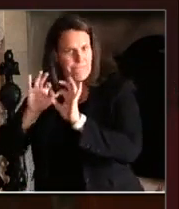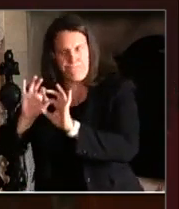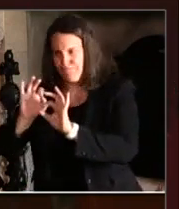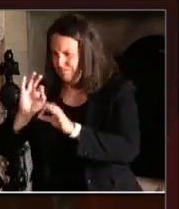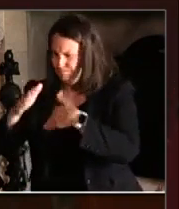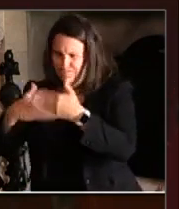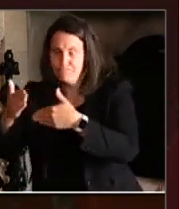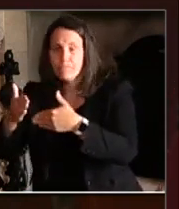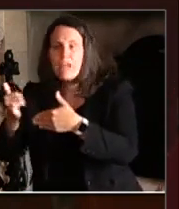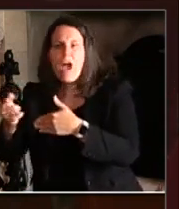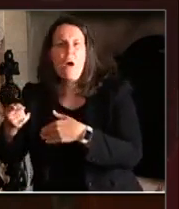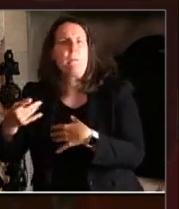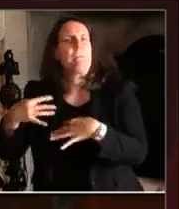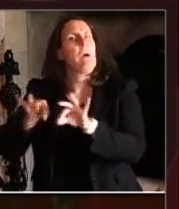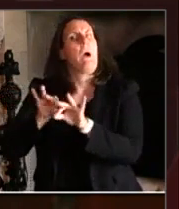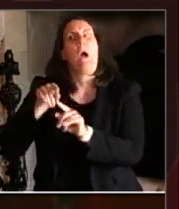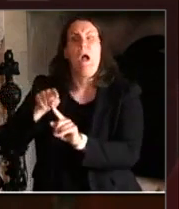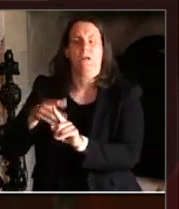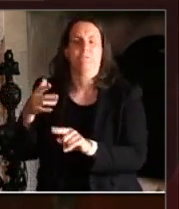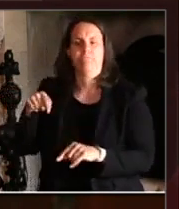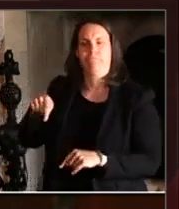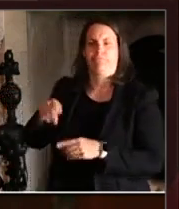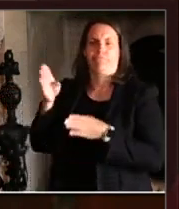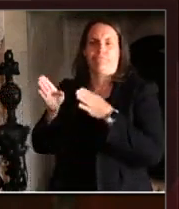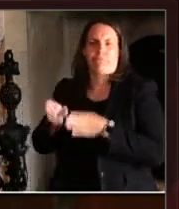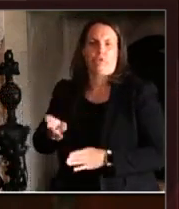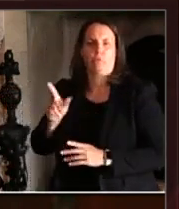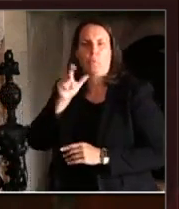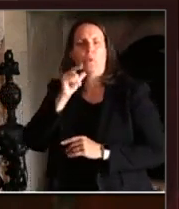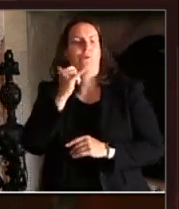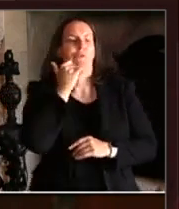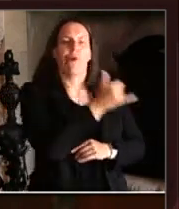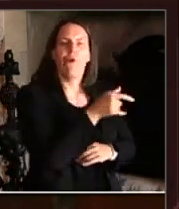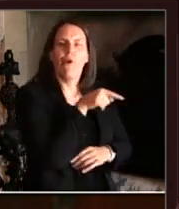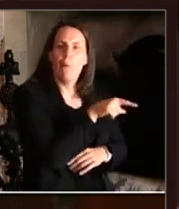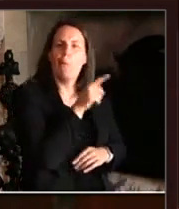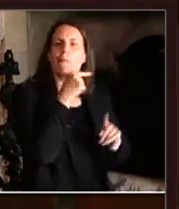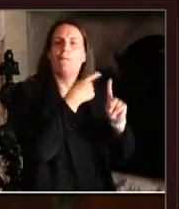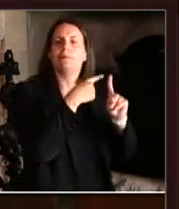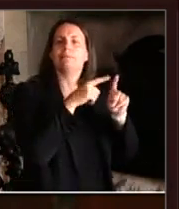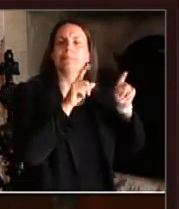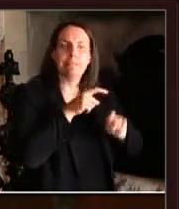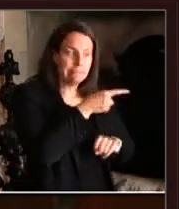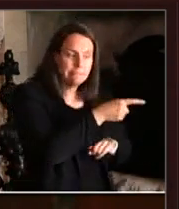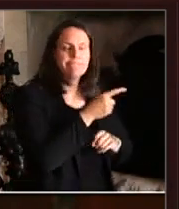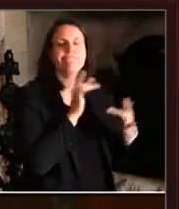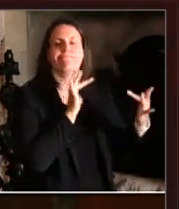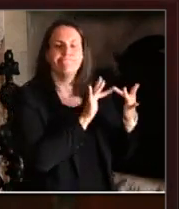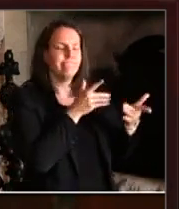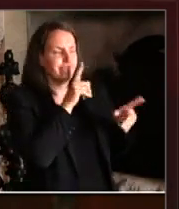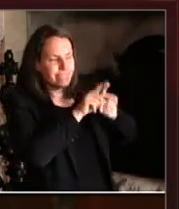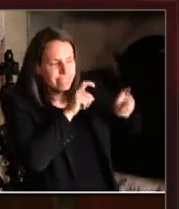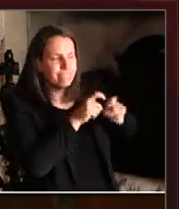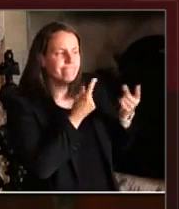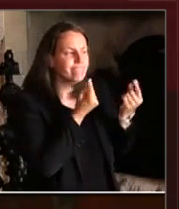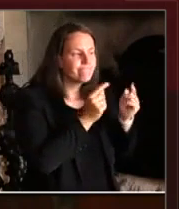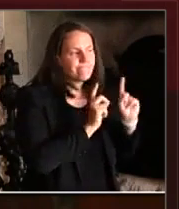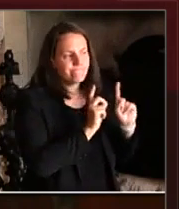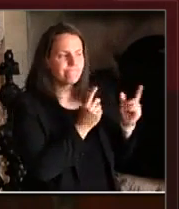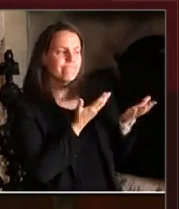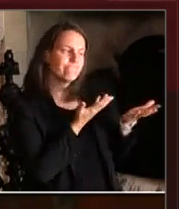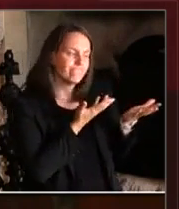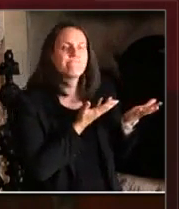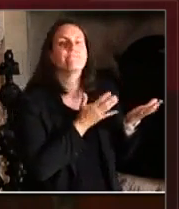who tested positive from exposing family members and neighbors. The SEOC used our increased testing efforts to